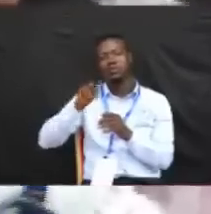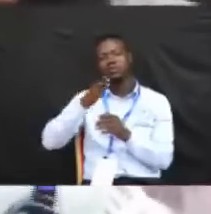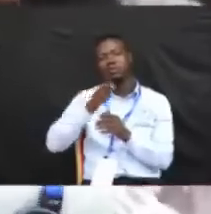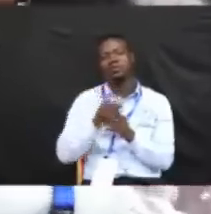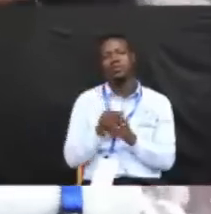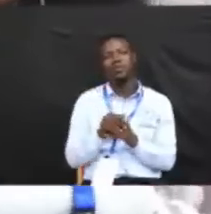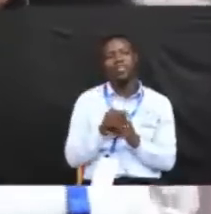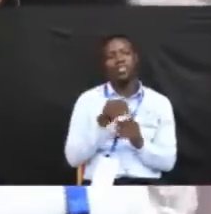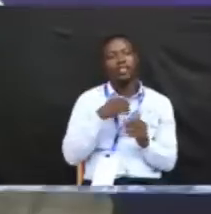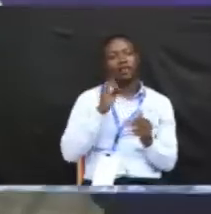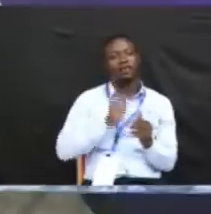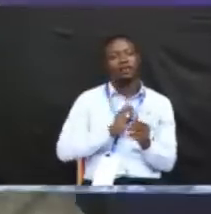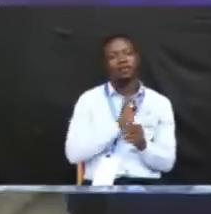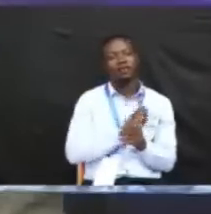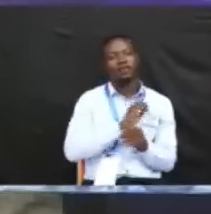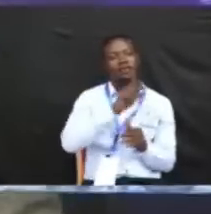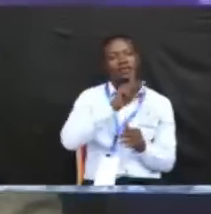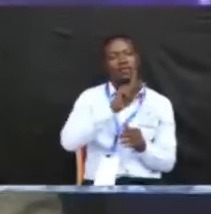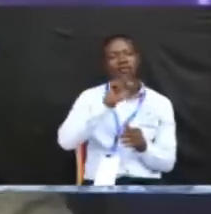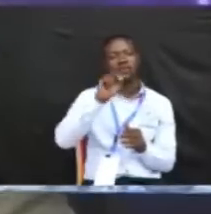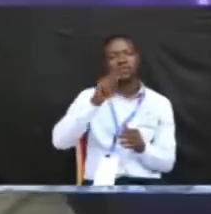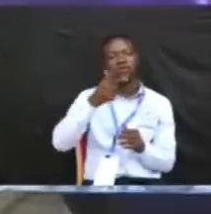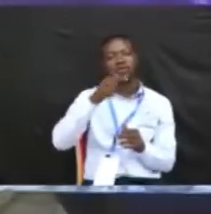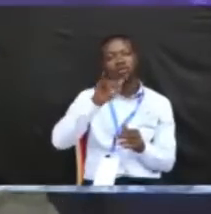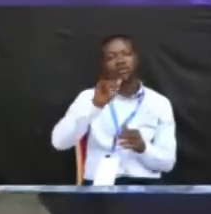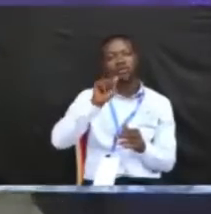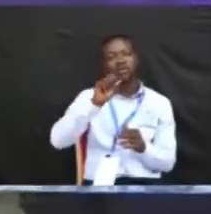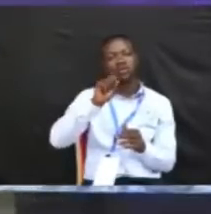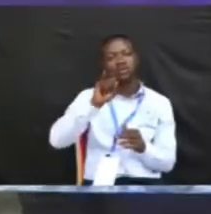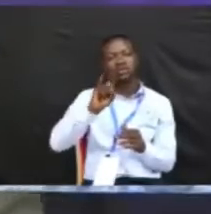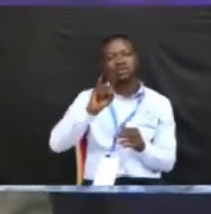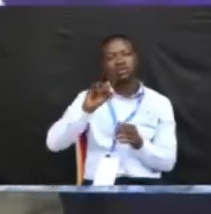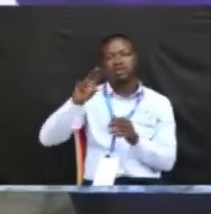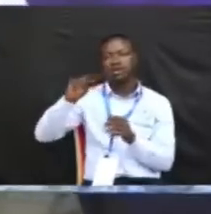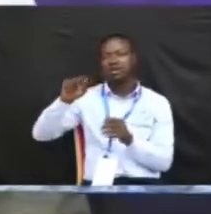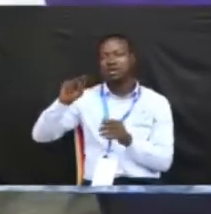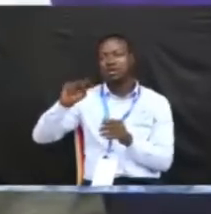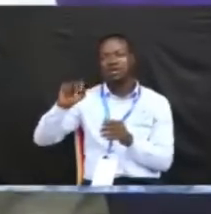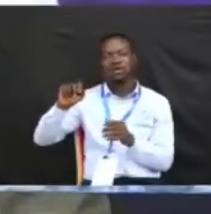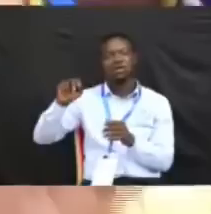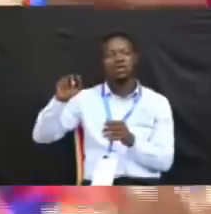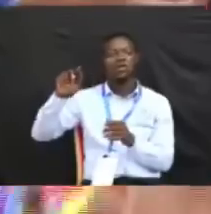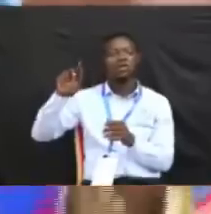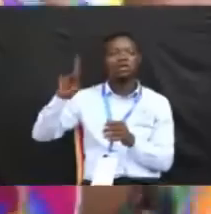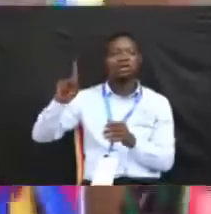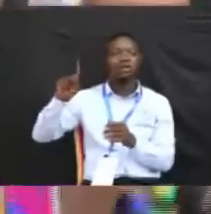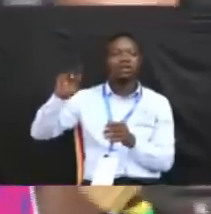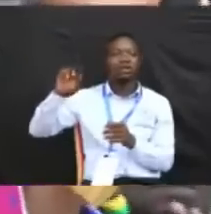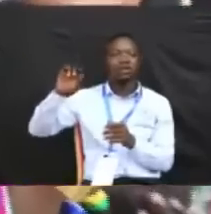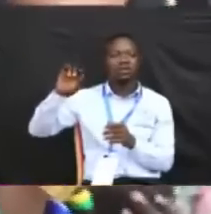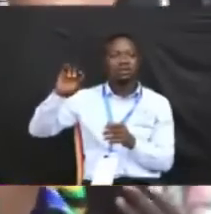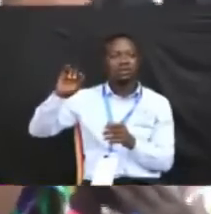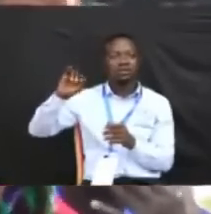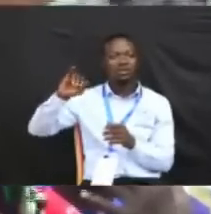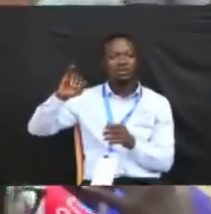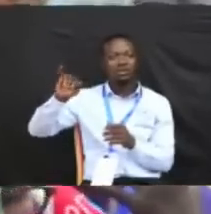Elder Dr. Nana KJC CEO Nanaksc Company Limited